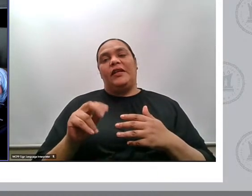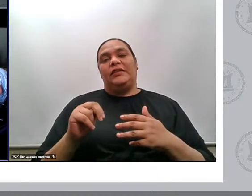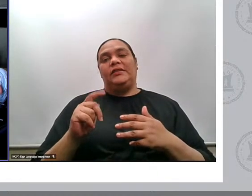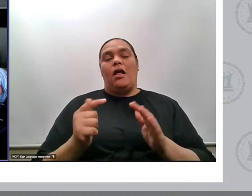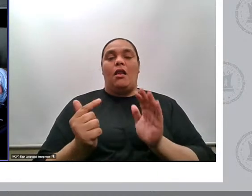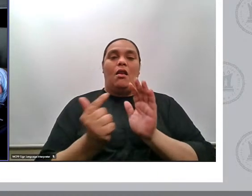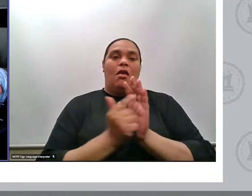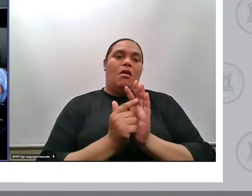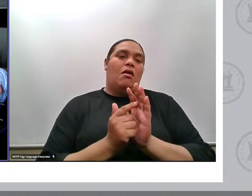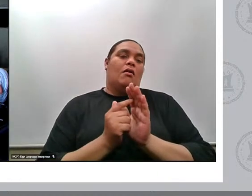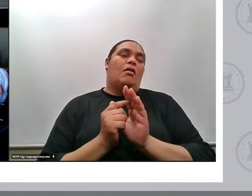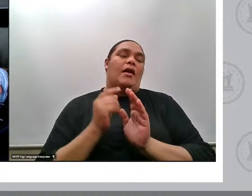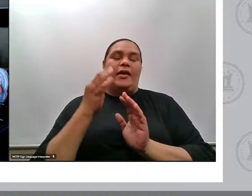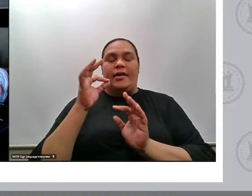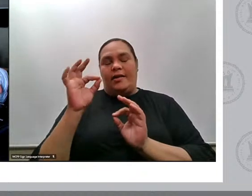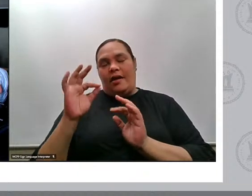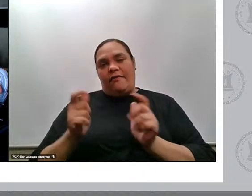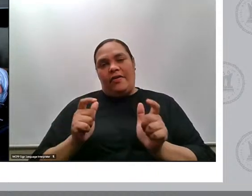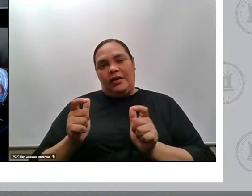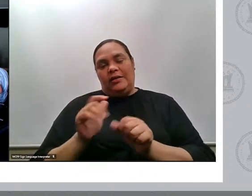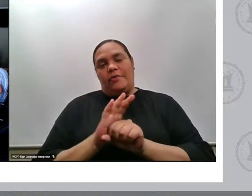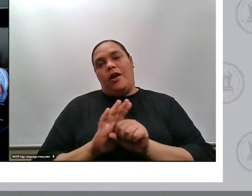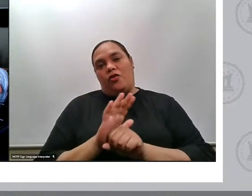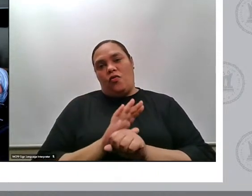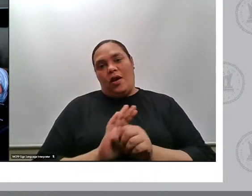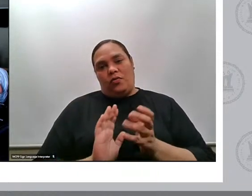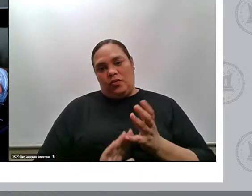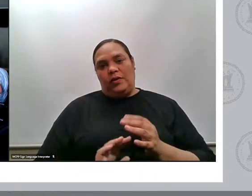governance background.